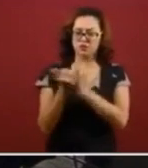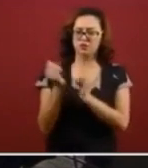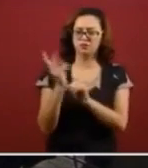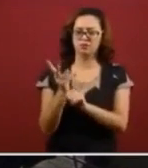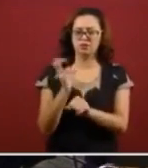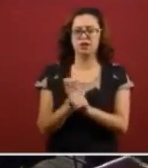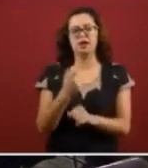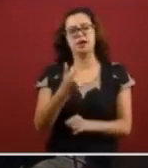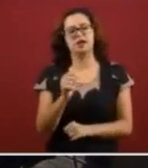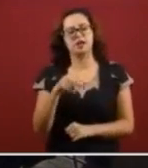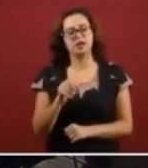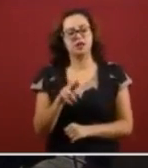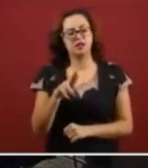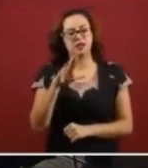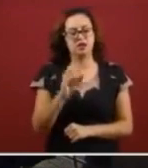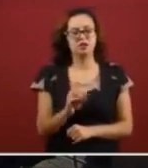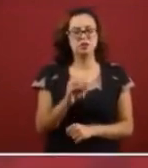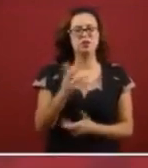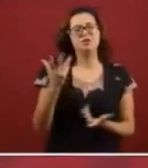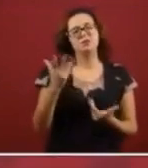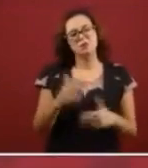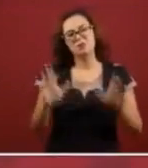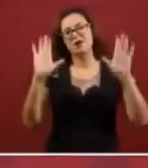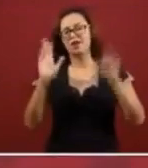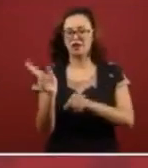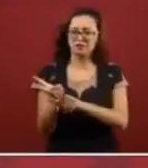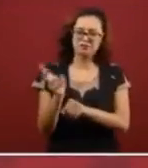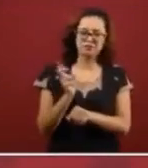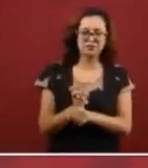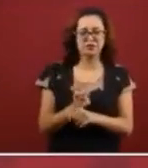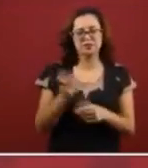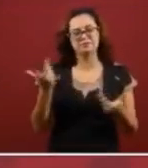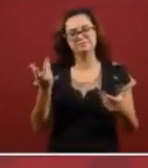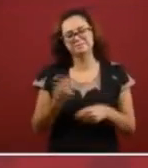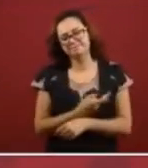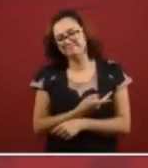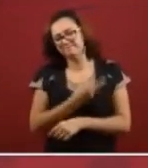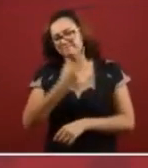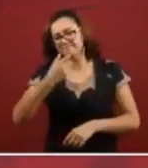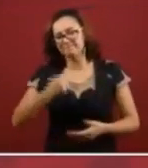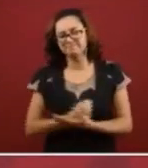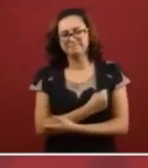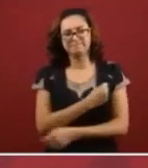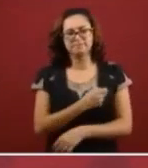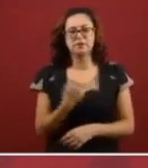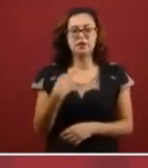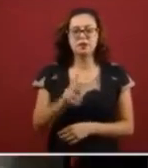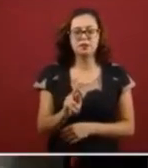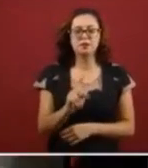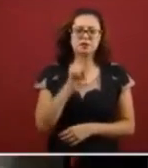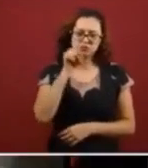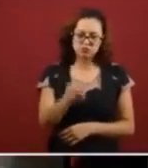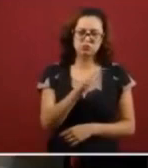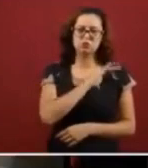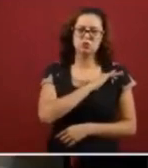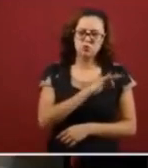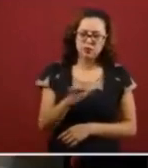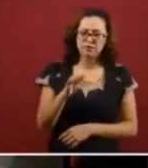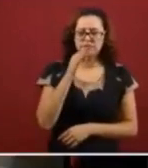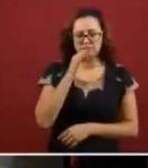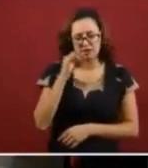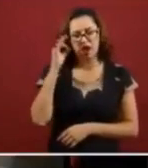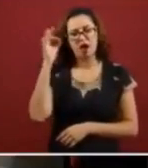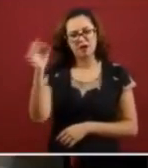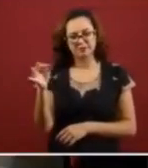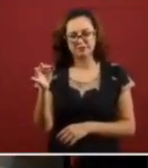And we've invited Genaro Villamil, but you could also inform